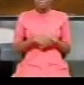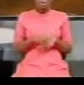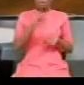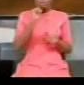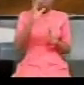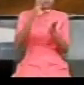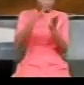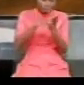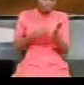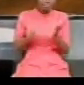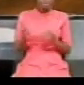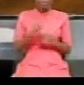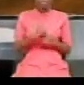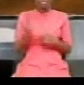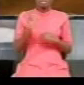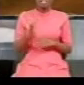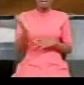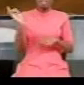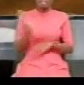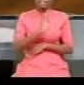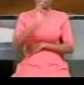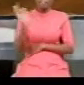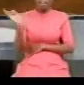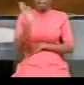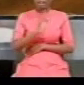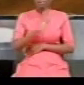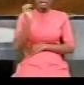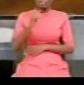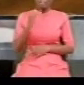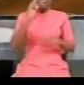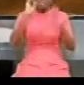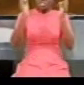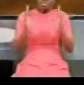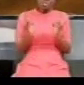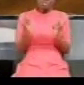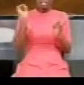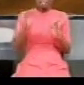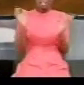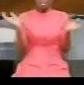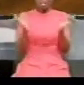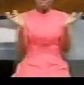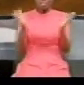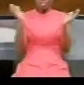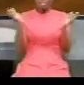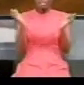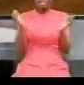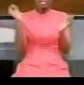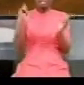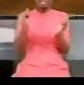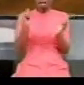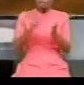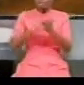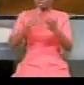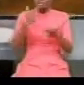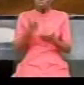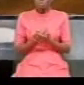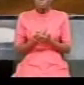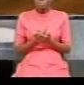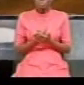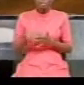copy them. Their festival, their fashion, their ceremony, their tradition,